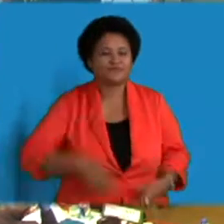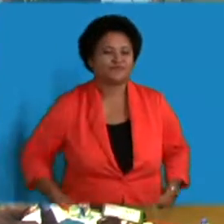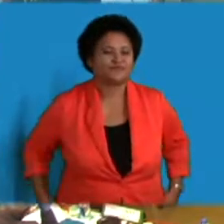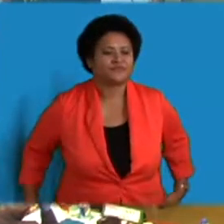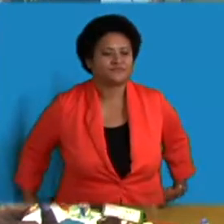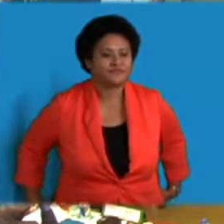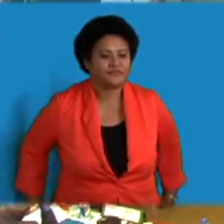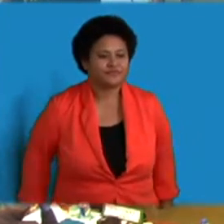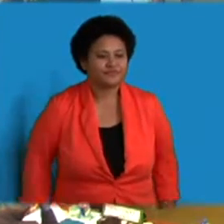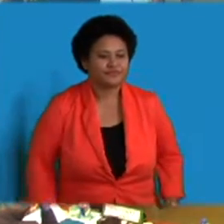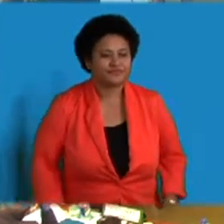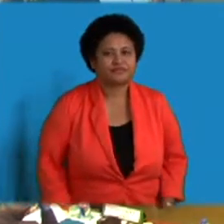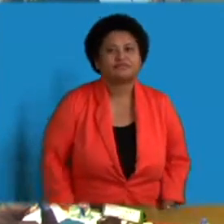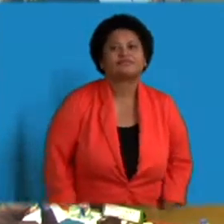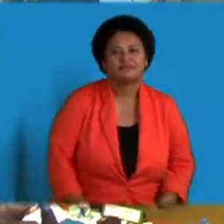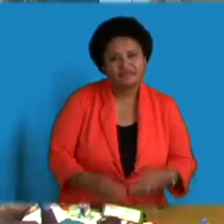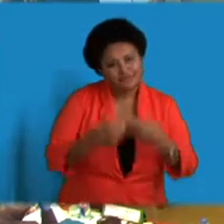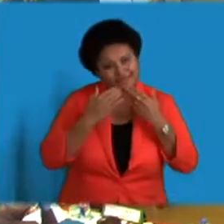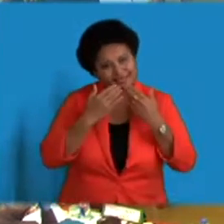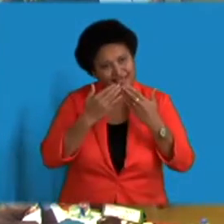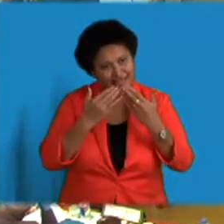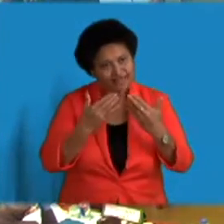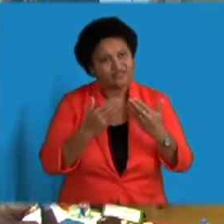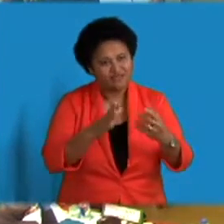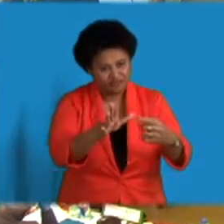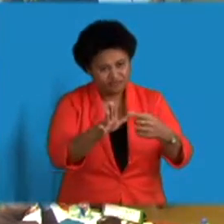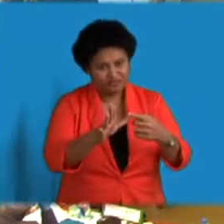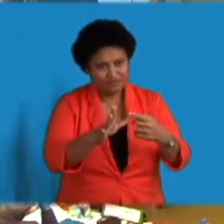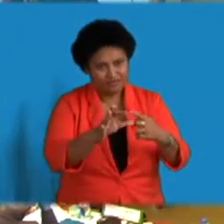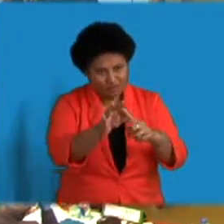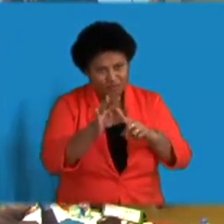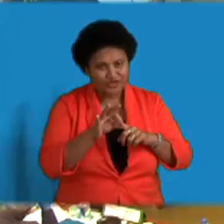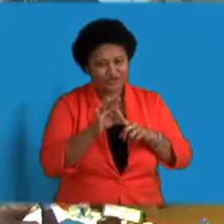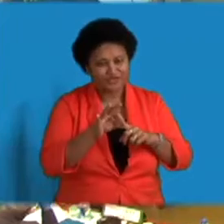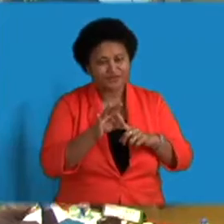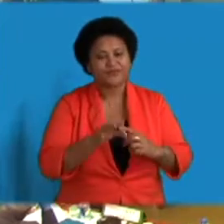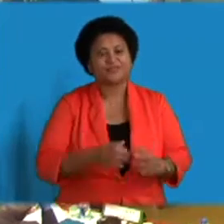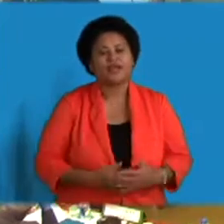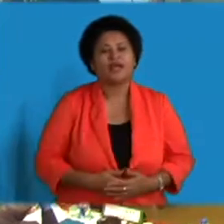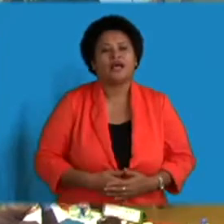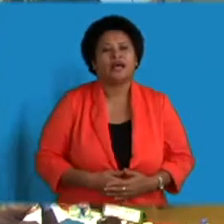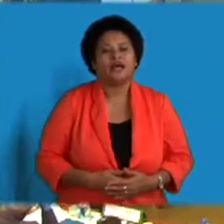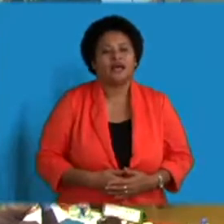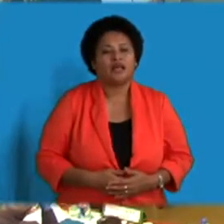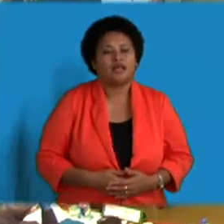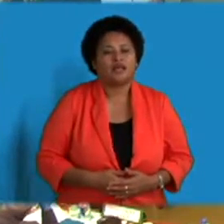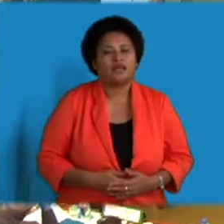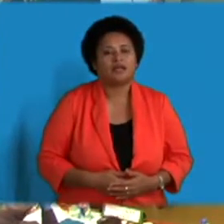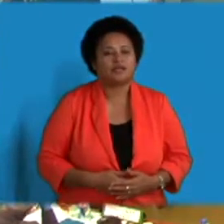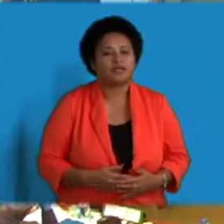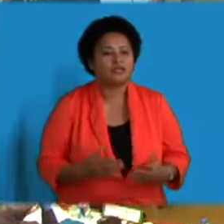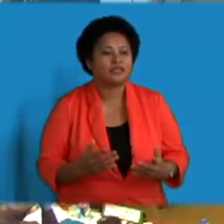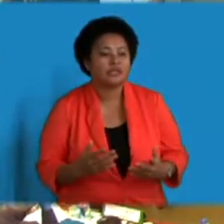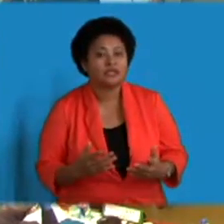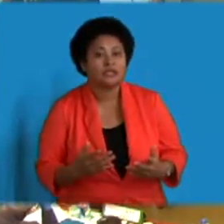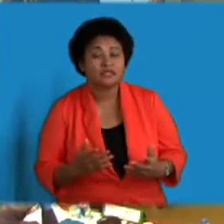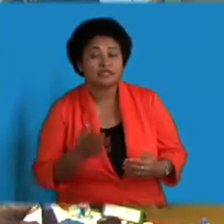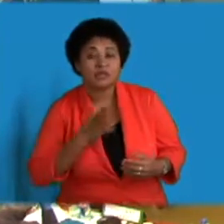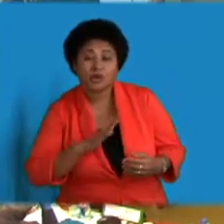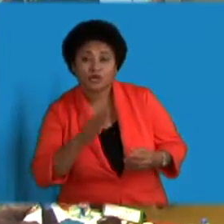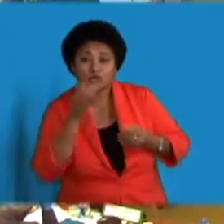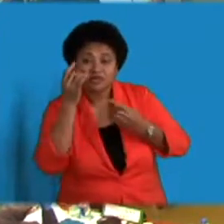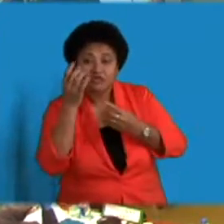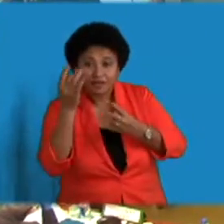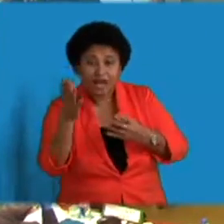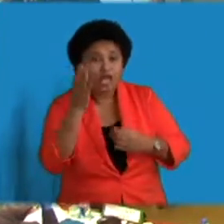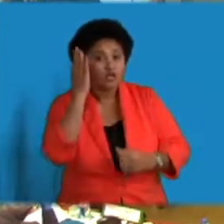Madam Speaker, I want to thank the Honourable Member for asking this question. Madam Speaker, it is widely acknowledged that school libraries